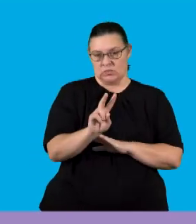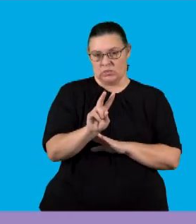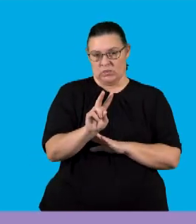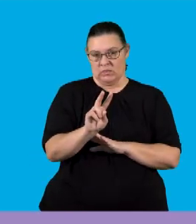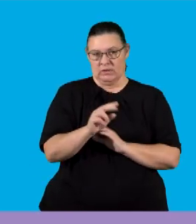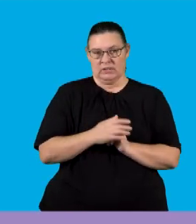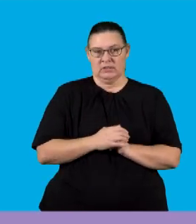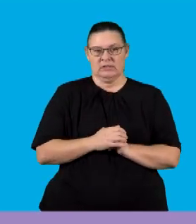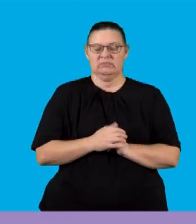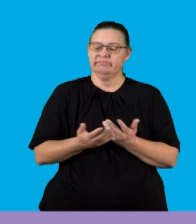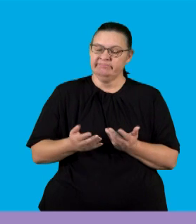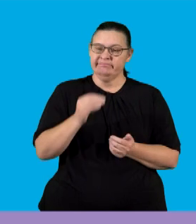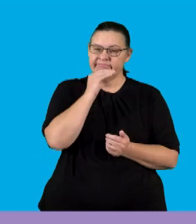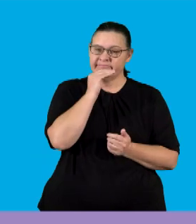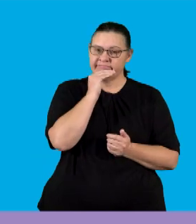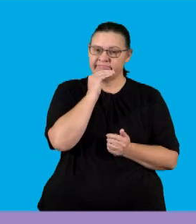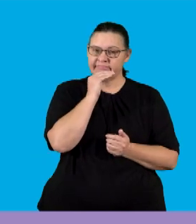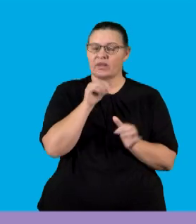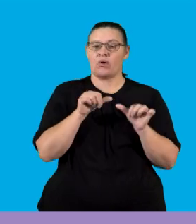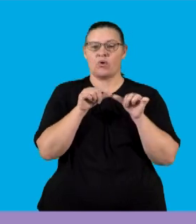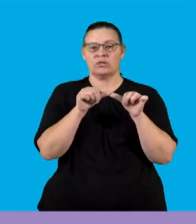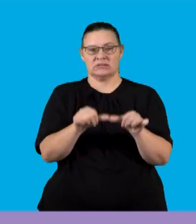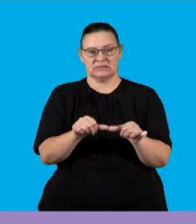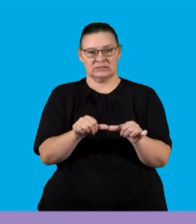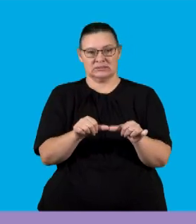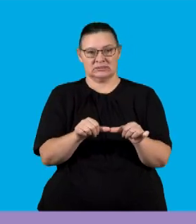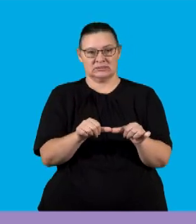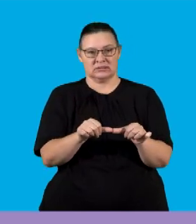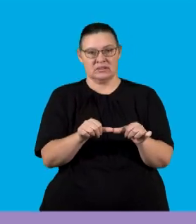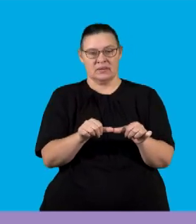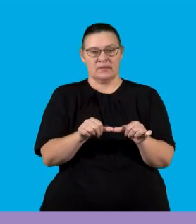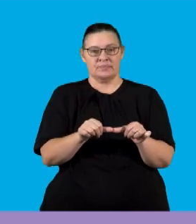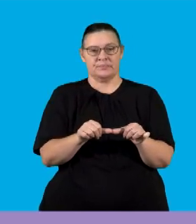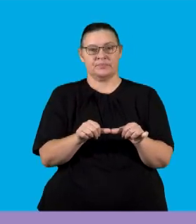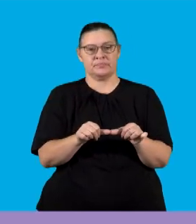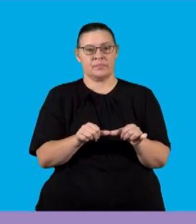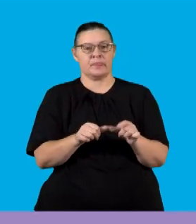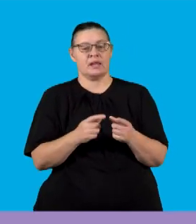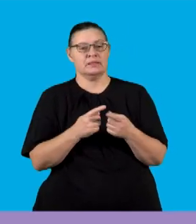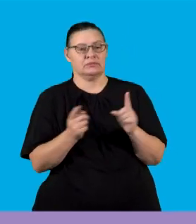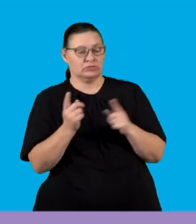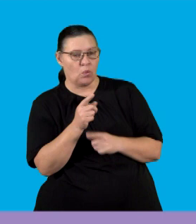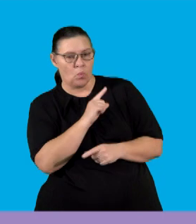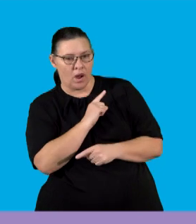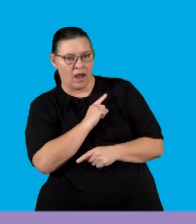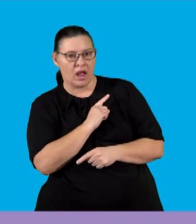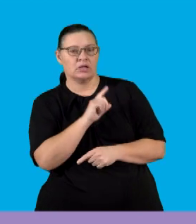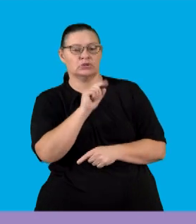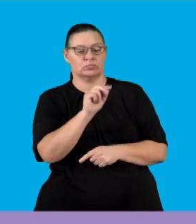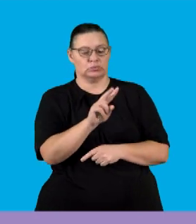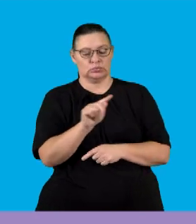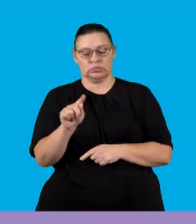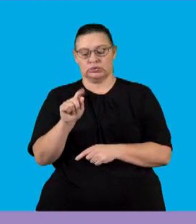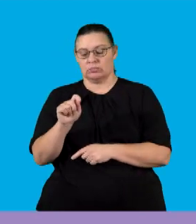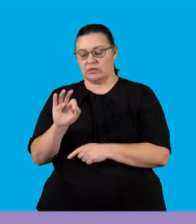term 2 to term 3, we are subtracting a 2. So what is this rule going to be? Well, let's